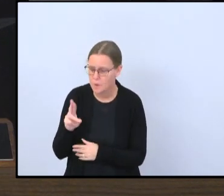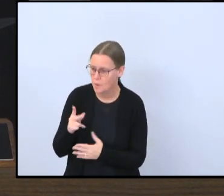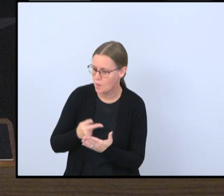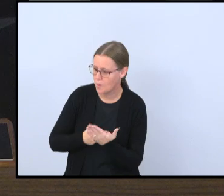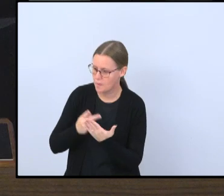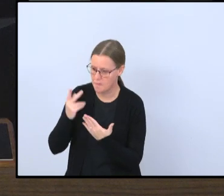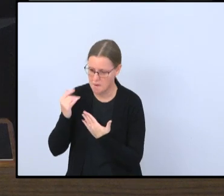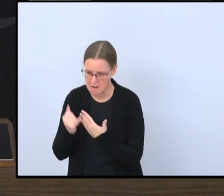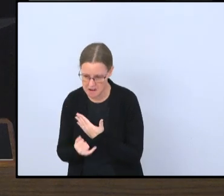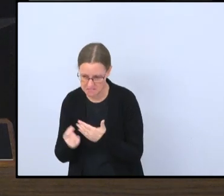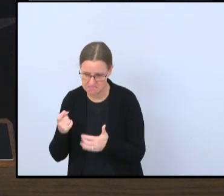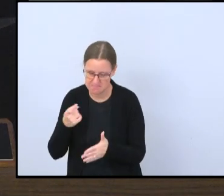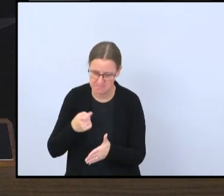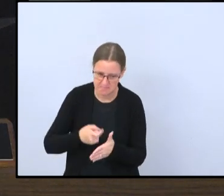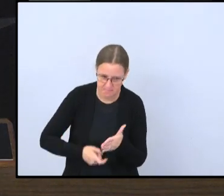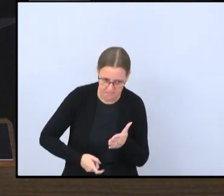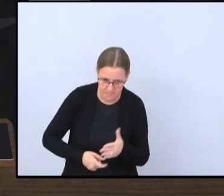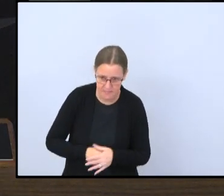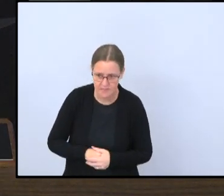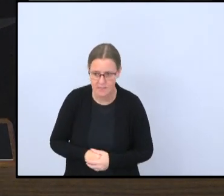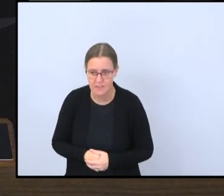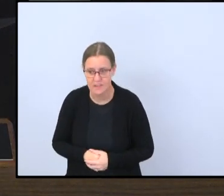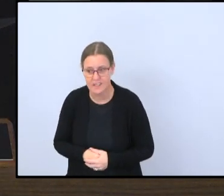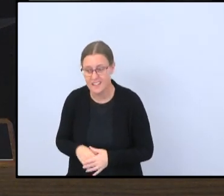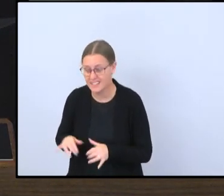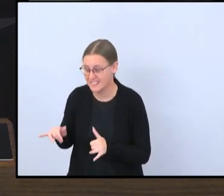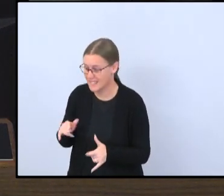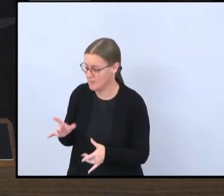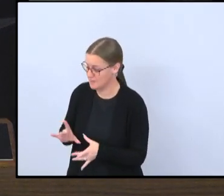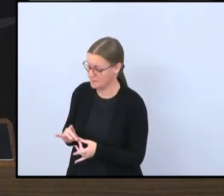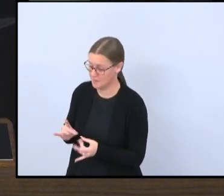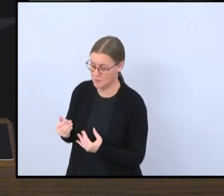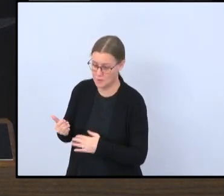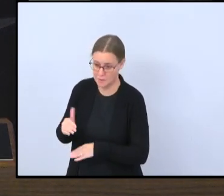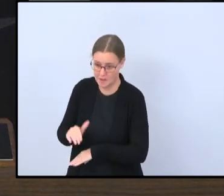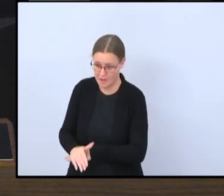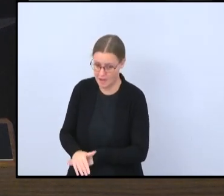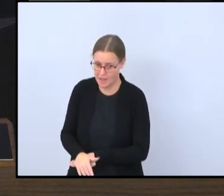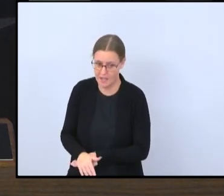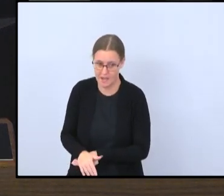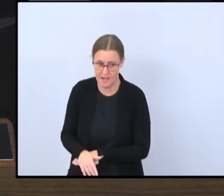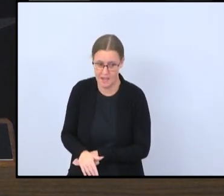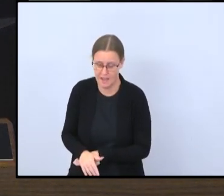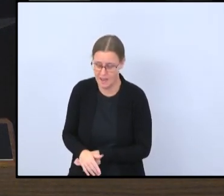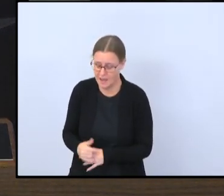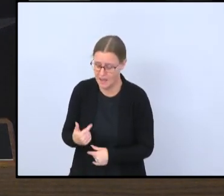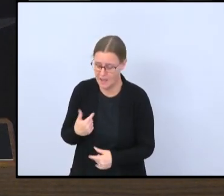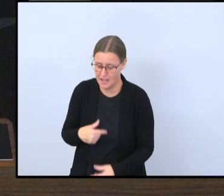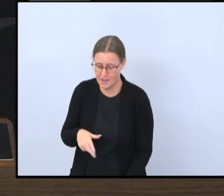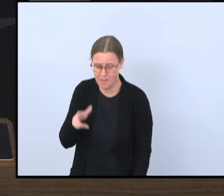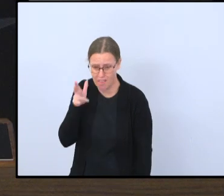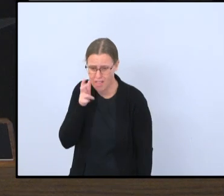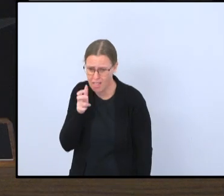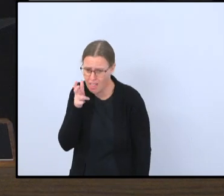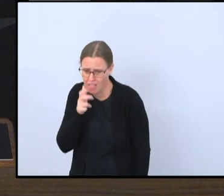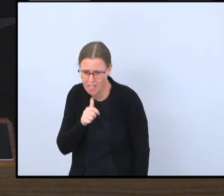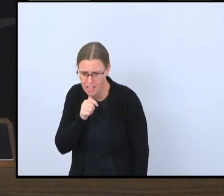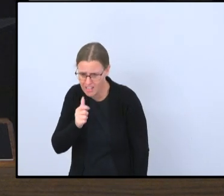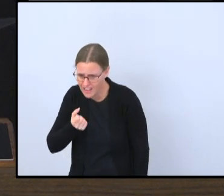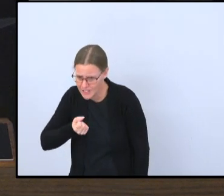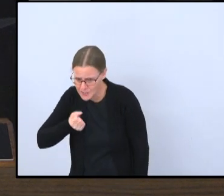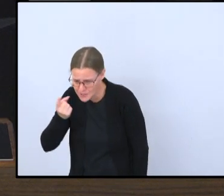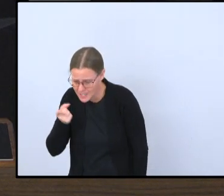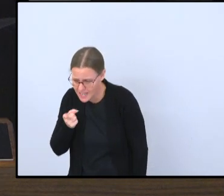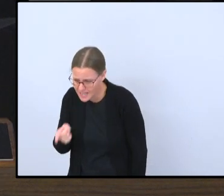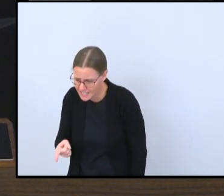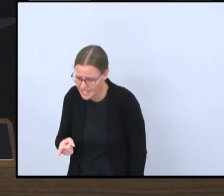project costs. And like you said tonight, he put in perspective something that I was not understanding.